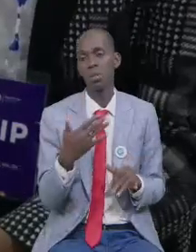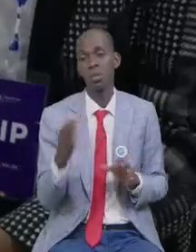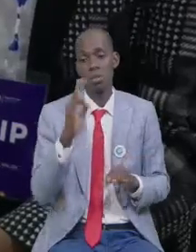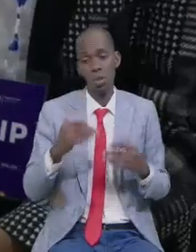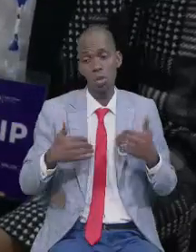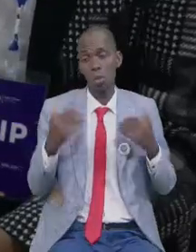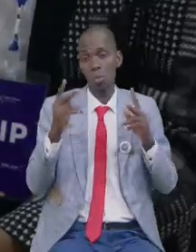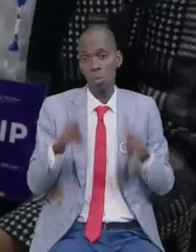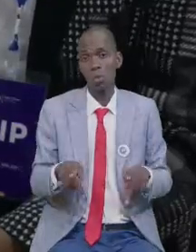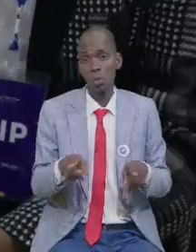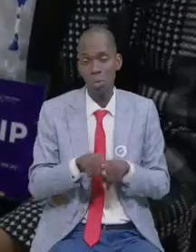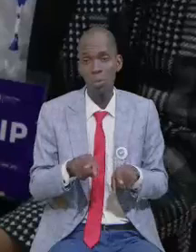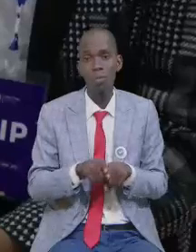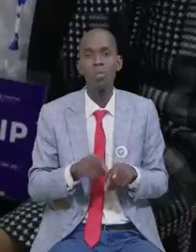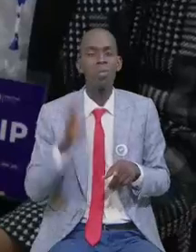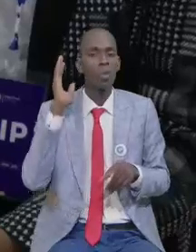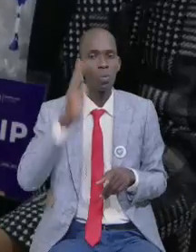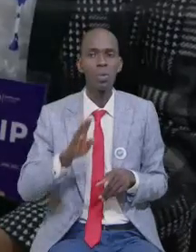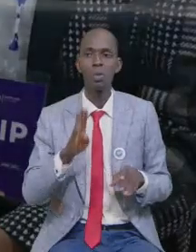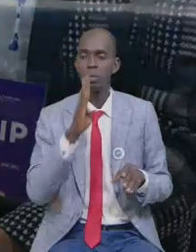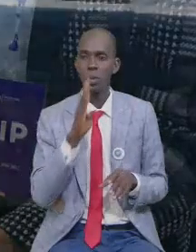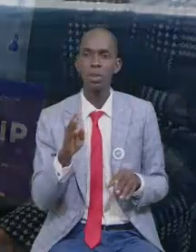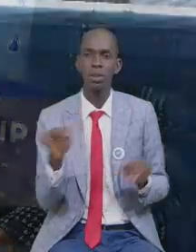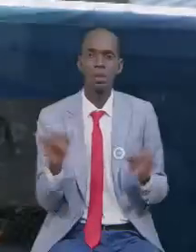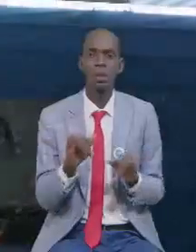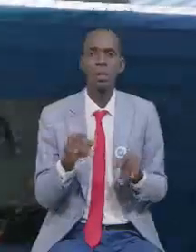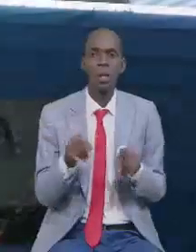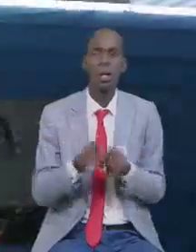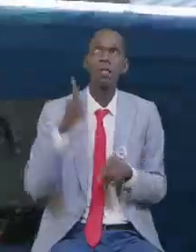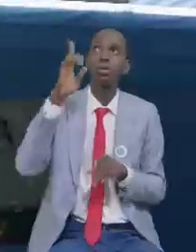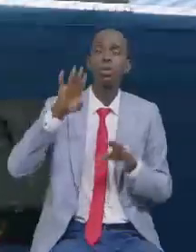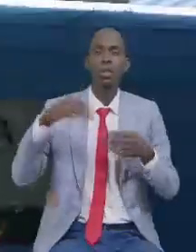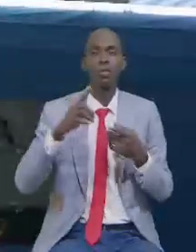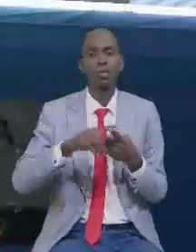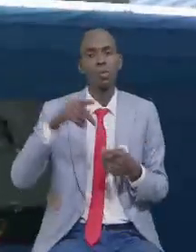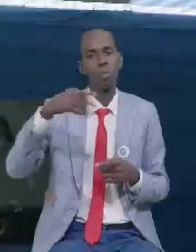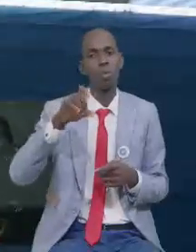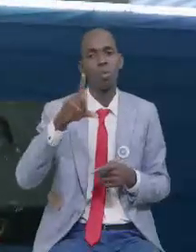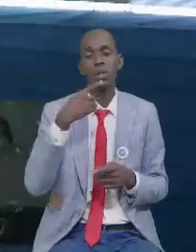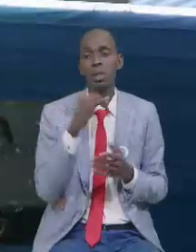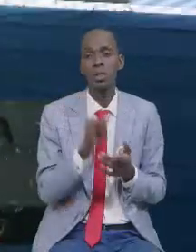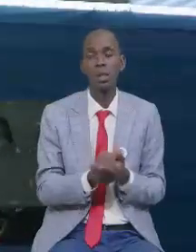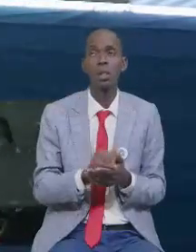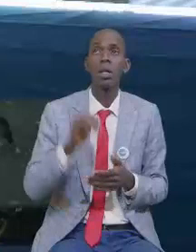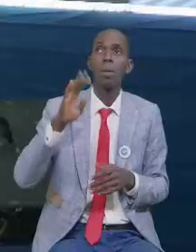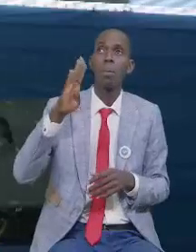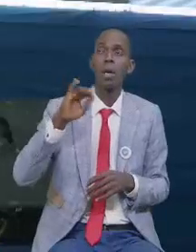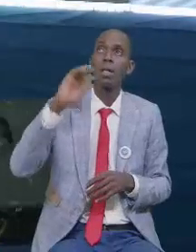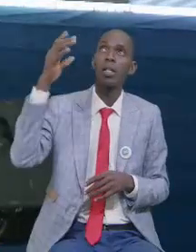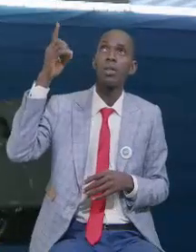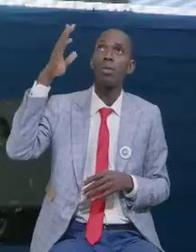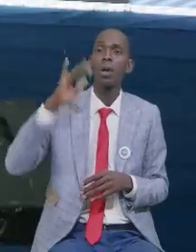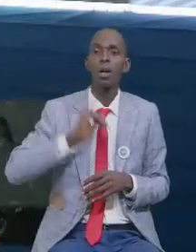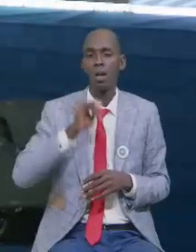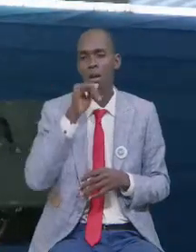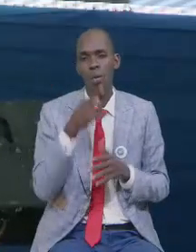same thing like it did in Paul the apostle, when he said, but by the grace of God I am what I am, and His grace